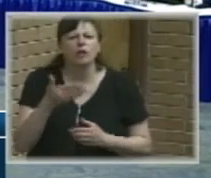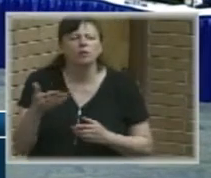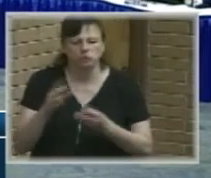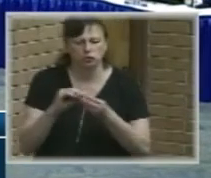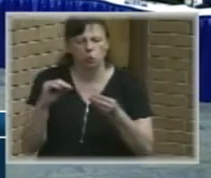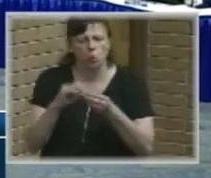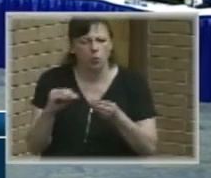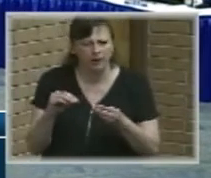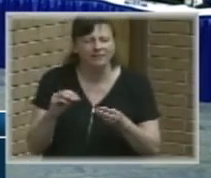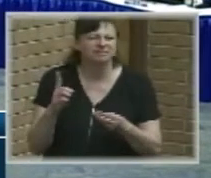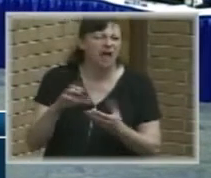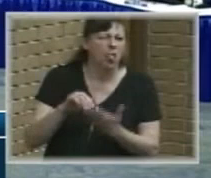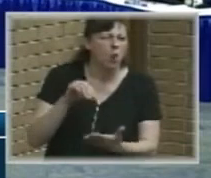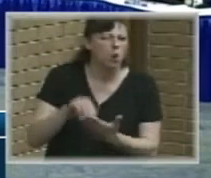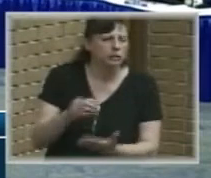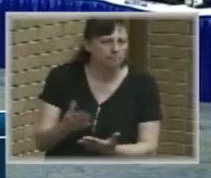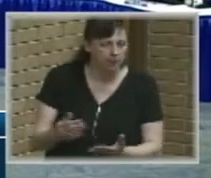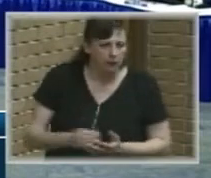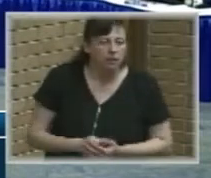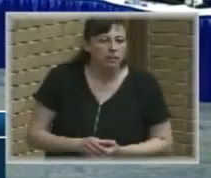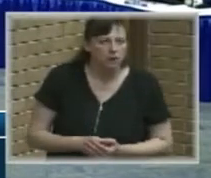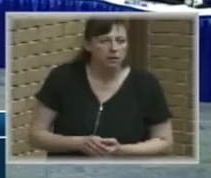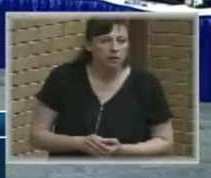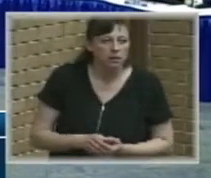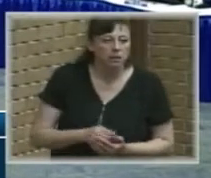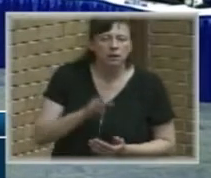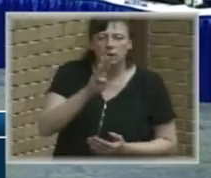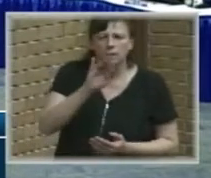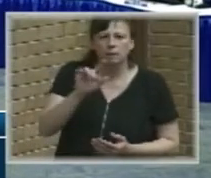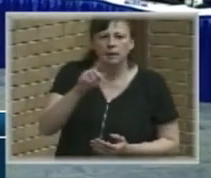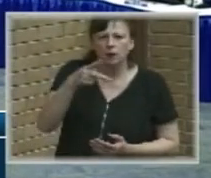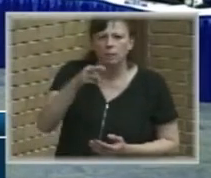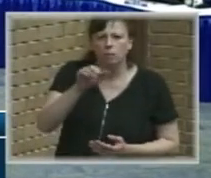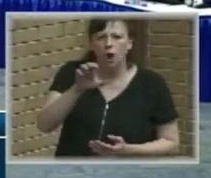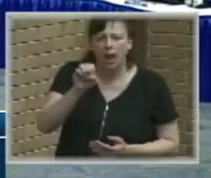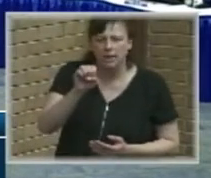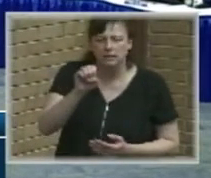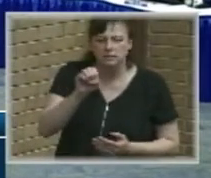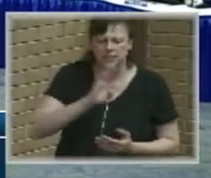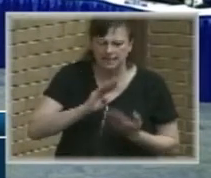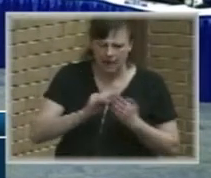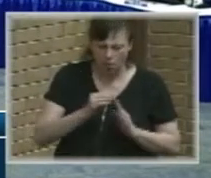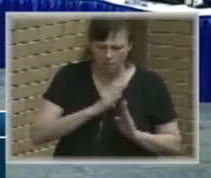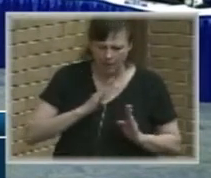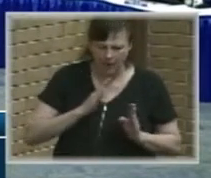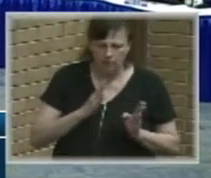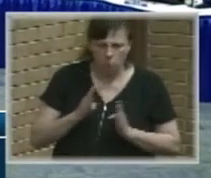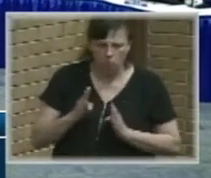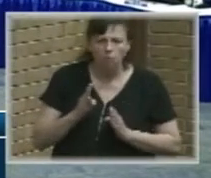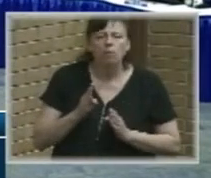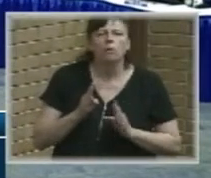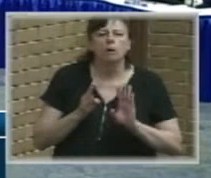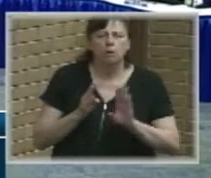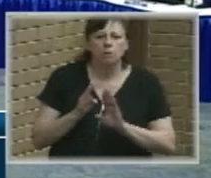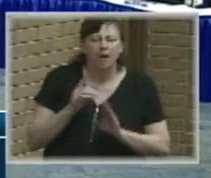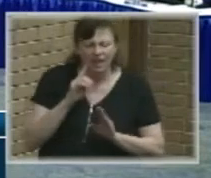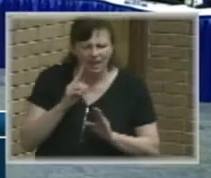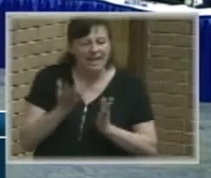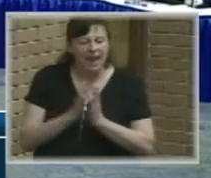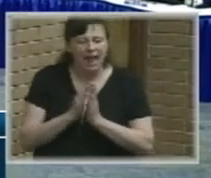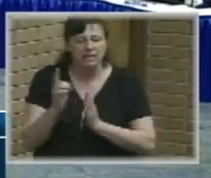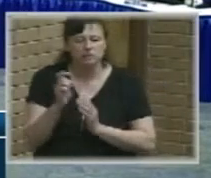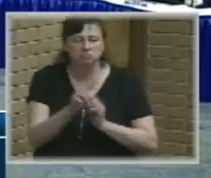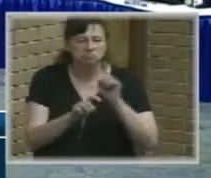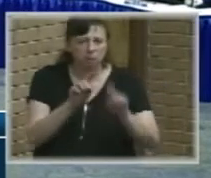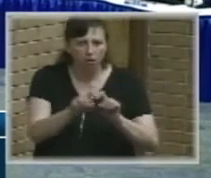that I learned. One of the things, Bill Price, is Bill Price at Planning Board? My name. I thought he also asked really good